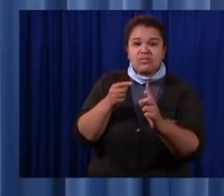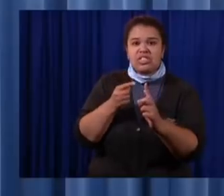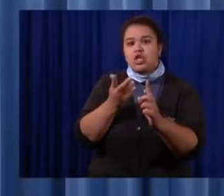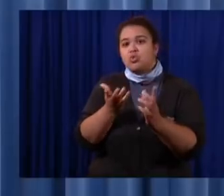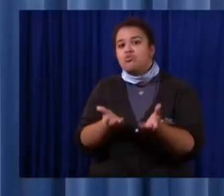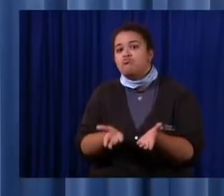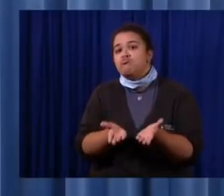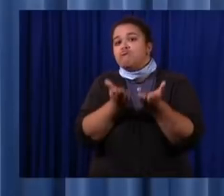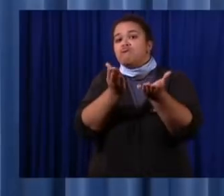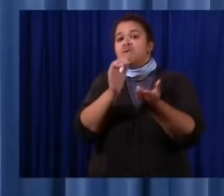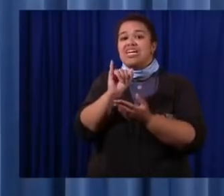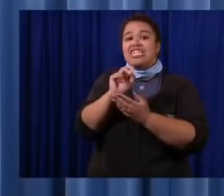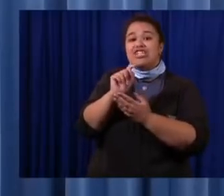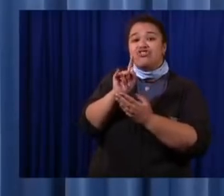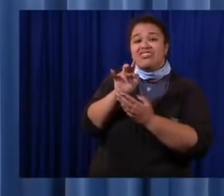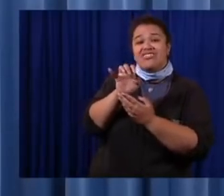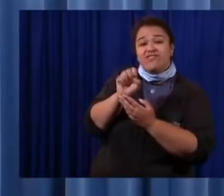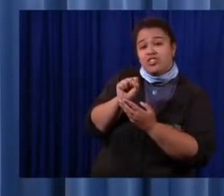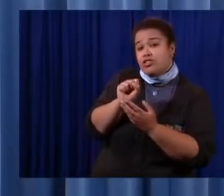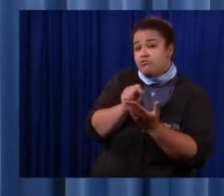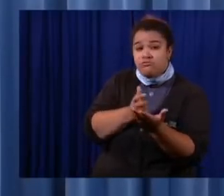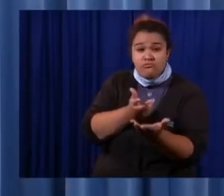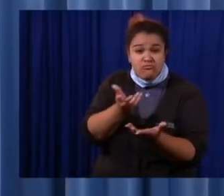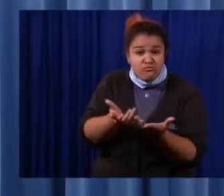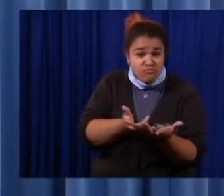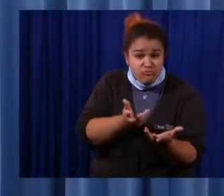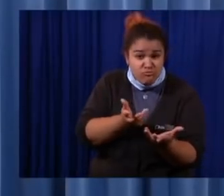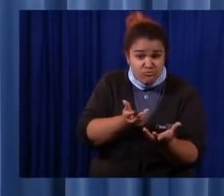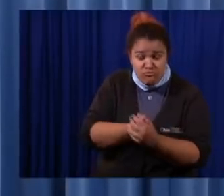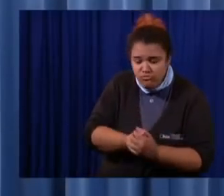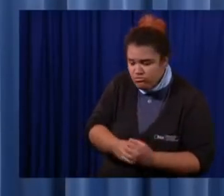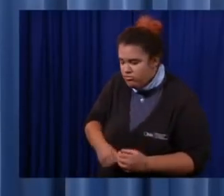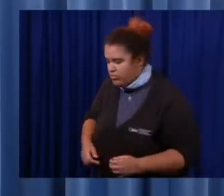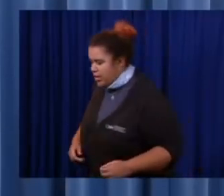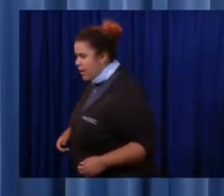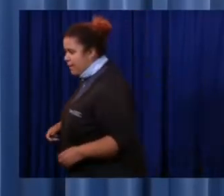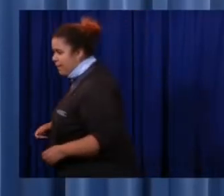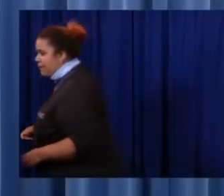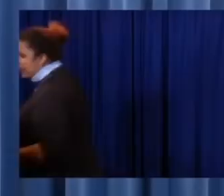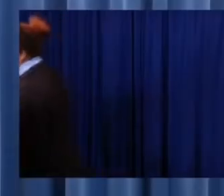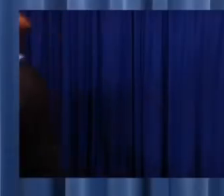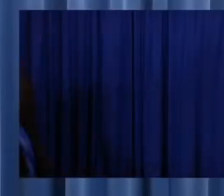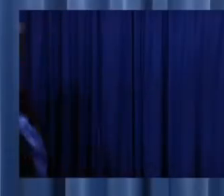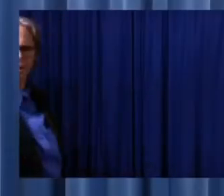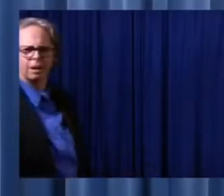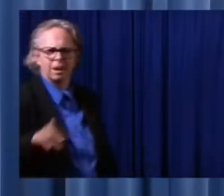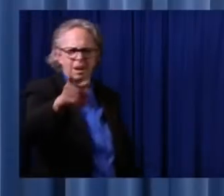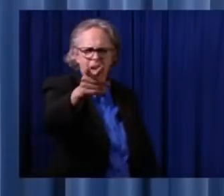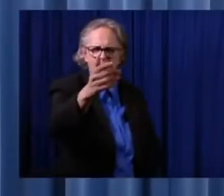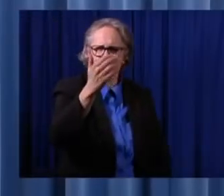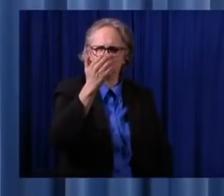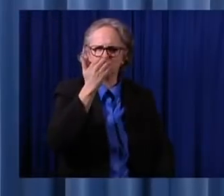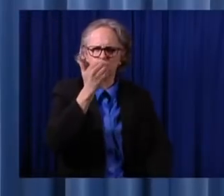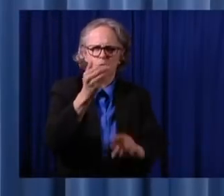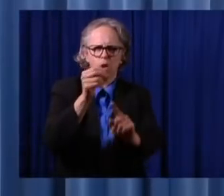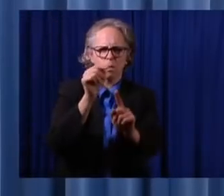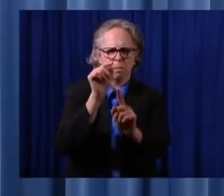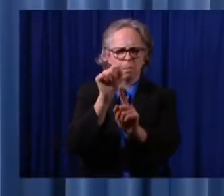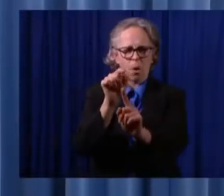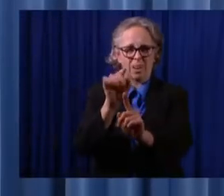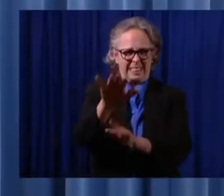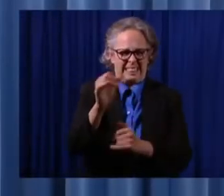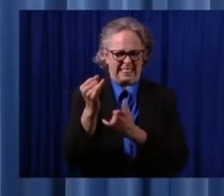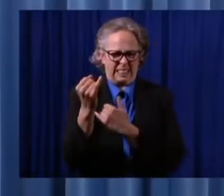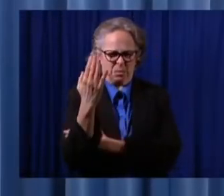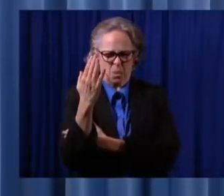I think that's a very good point. And in fact, I got an email this morning from a chief of police in Ohio who made the exact point that